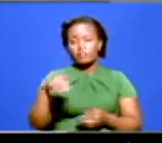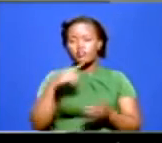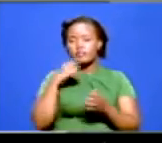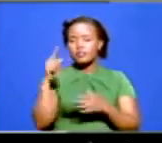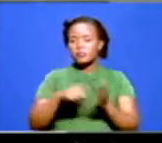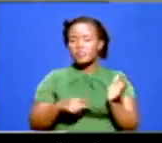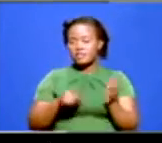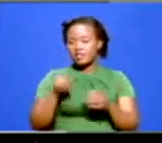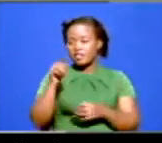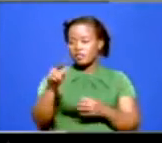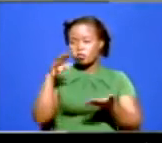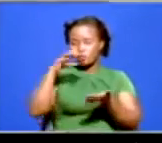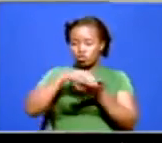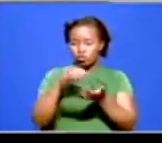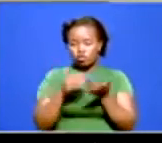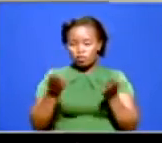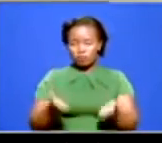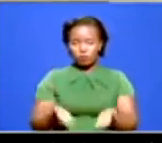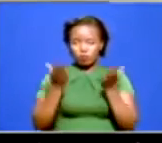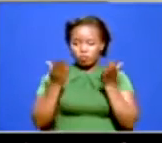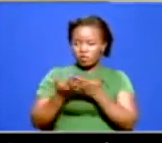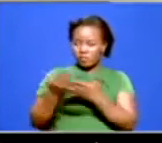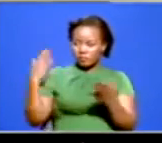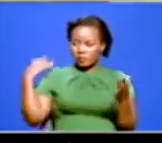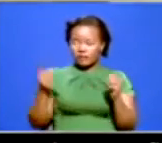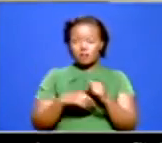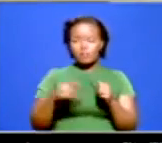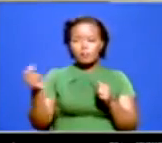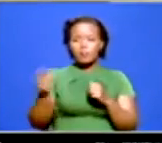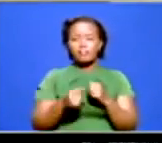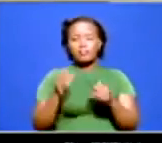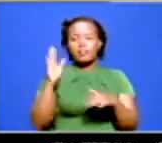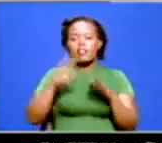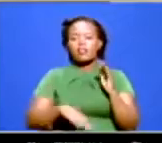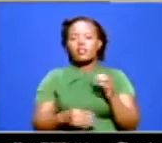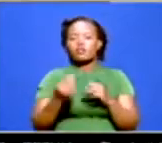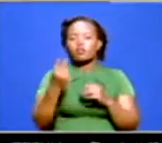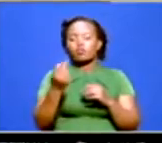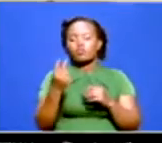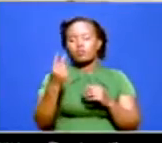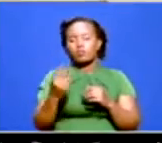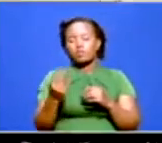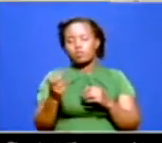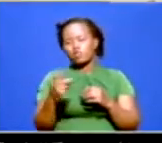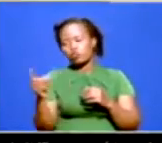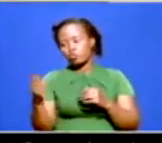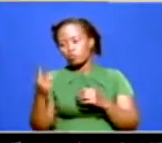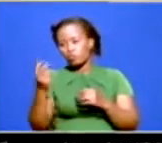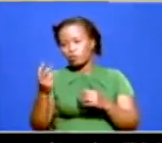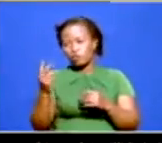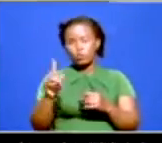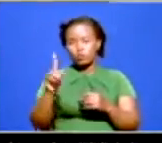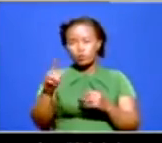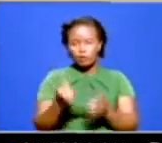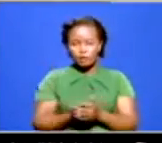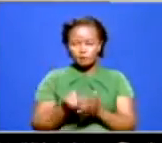has improved in the last 6 months compared to a corresponding period in the 2020-21 fiscal year. At the